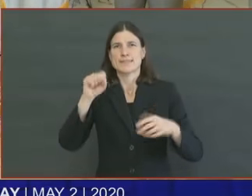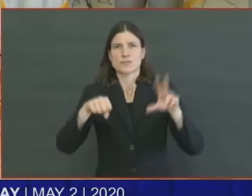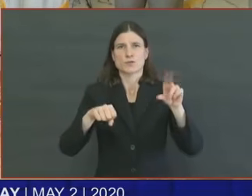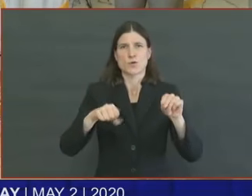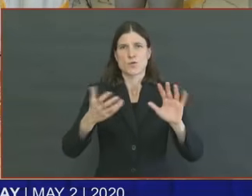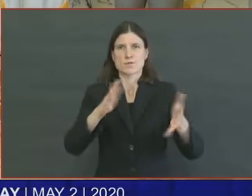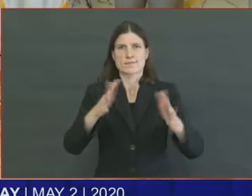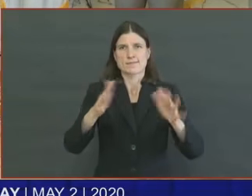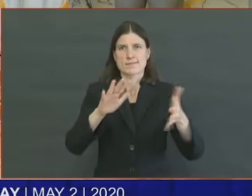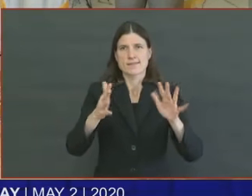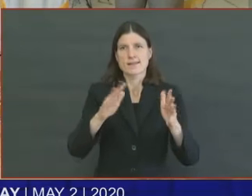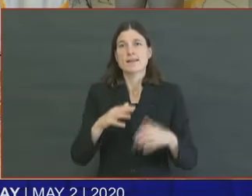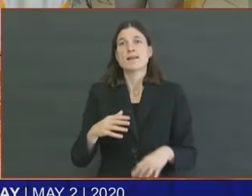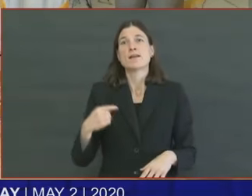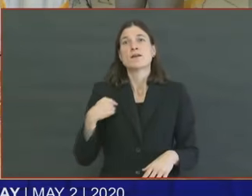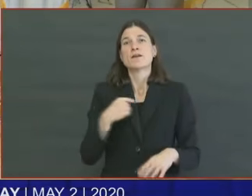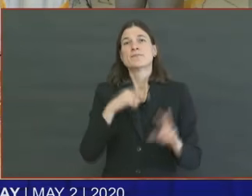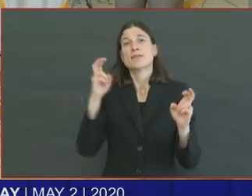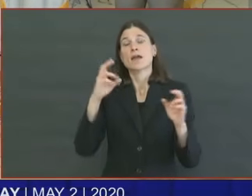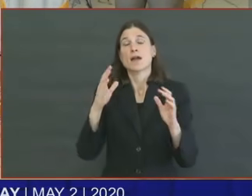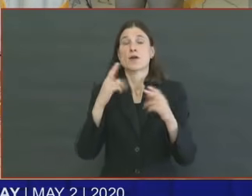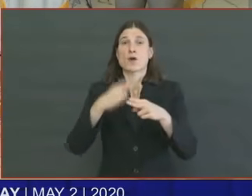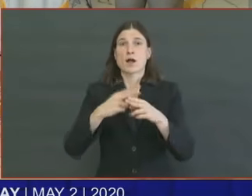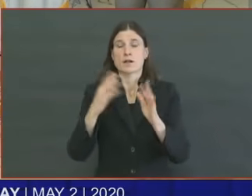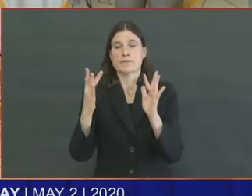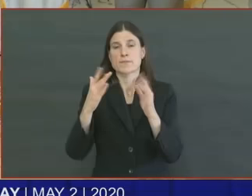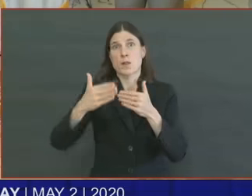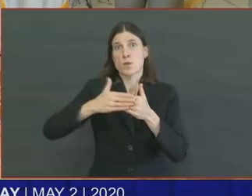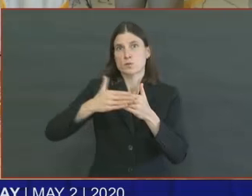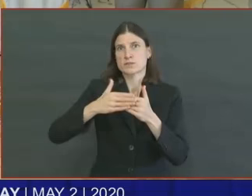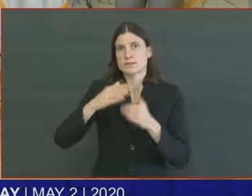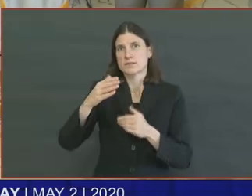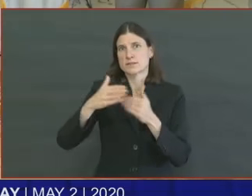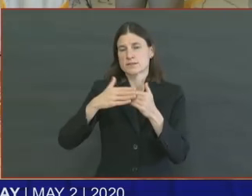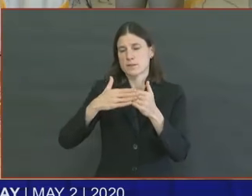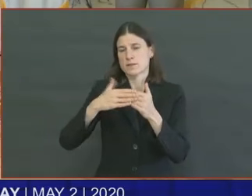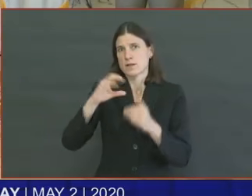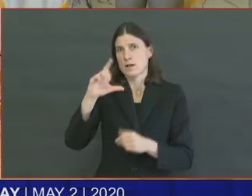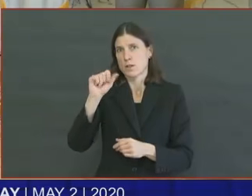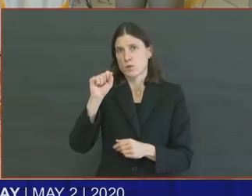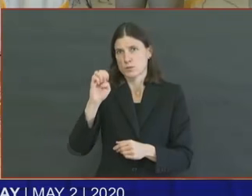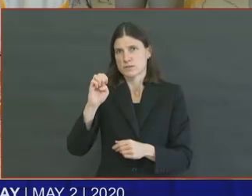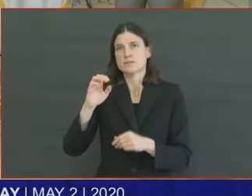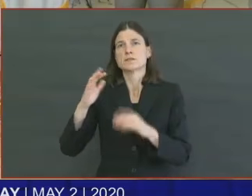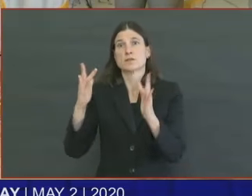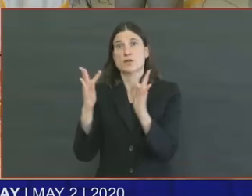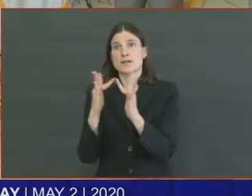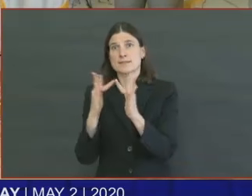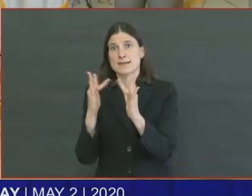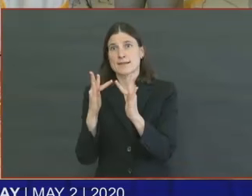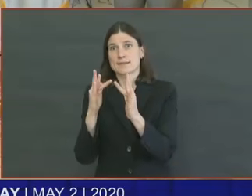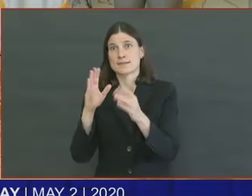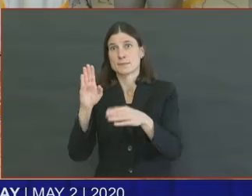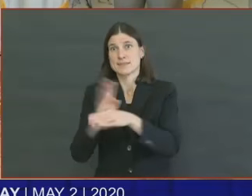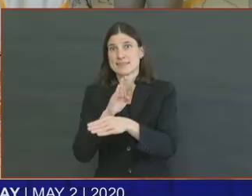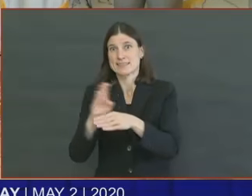reopened in the same phase. Nail salons, hair salons, barber